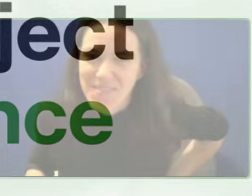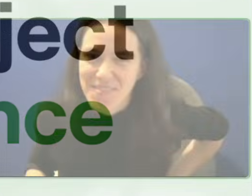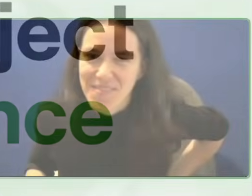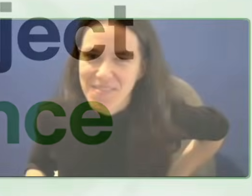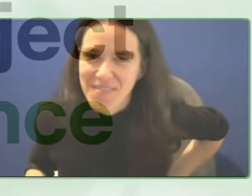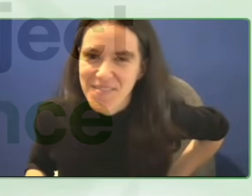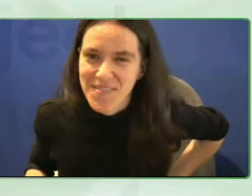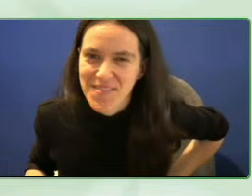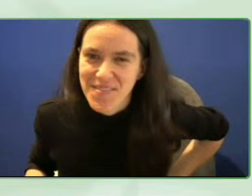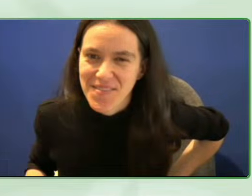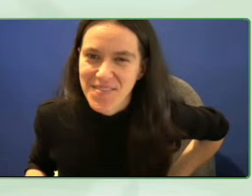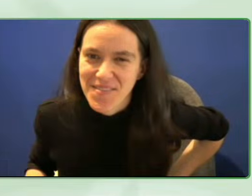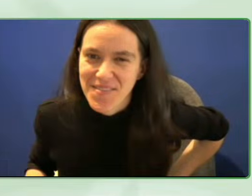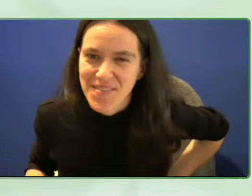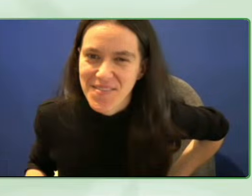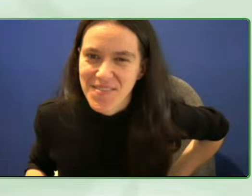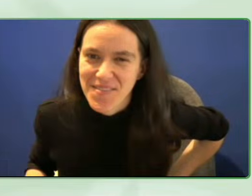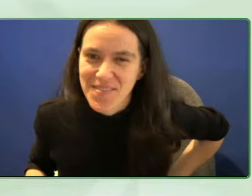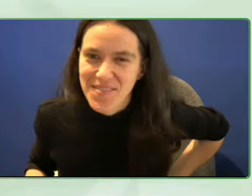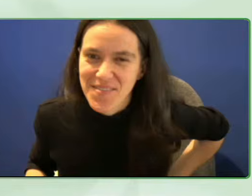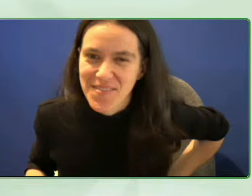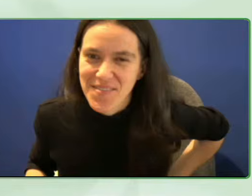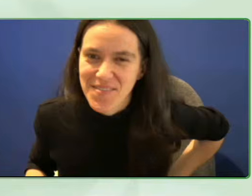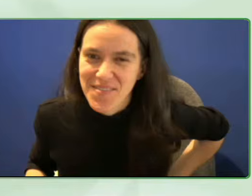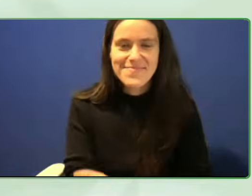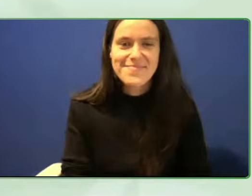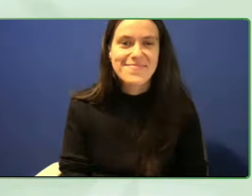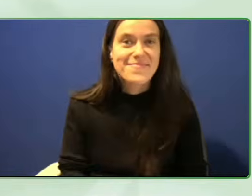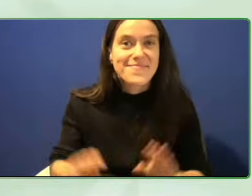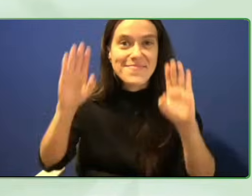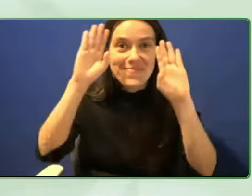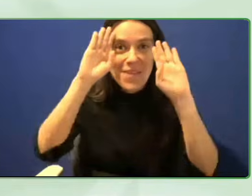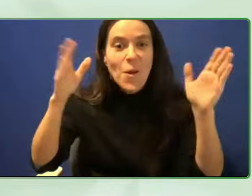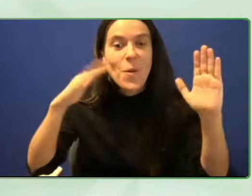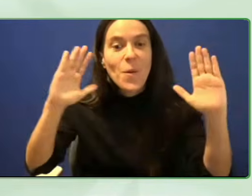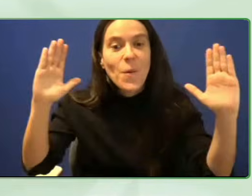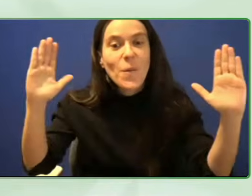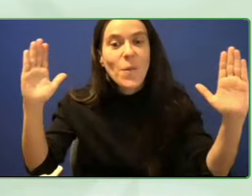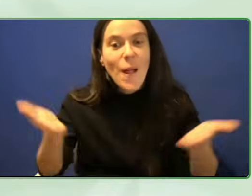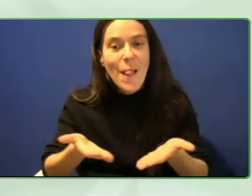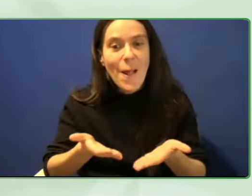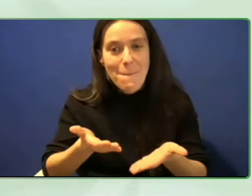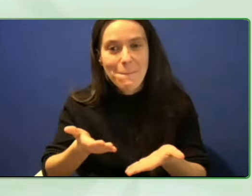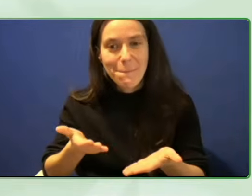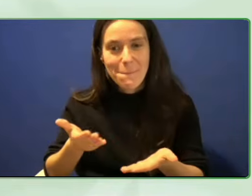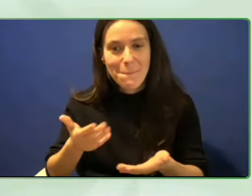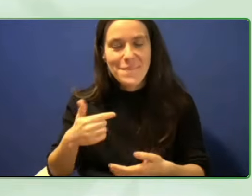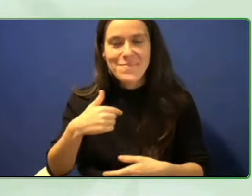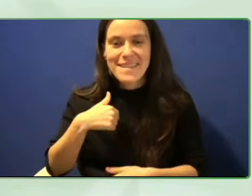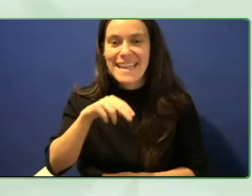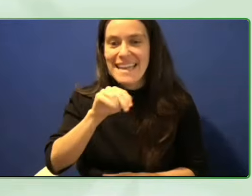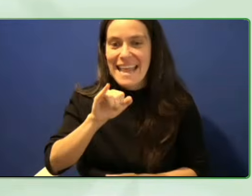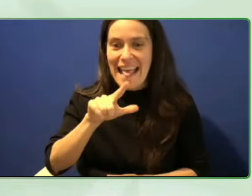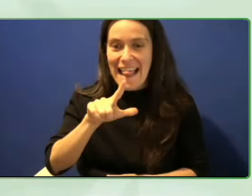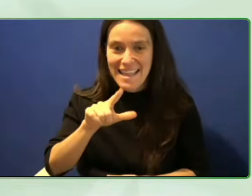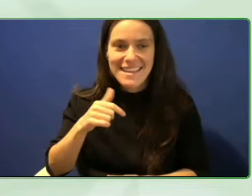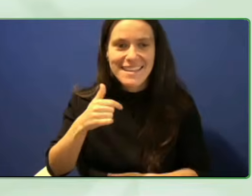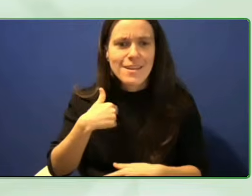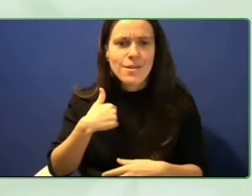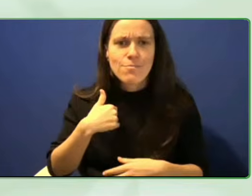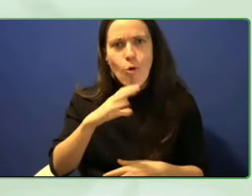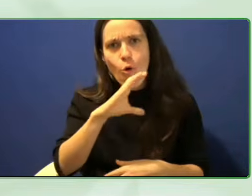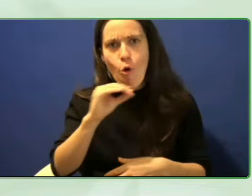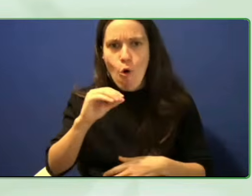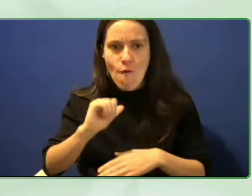Hello and welcome to our Fireside Chat. I'm Neil Milligan. I'm the co-founder of Access Chat,